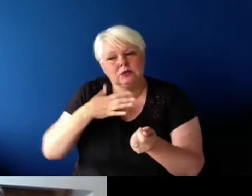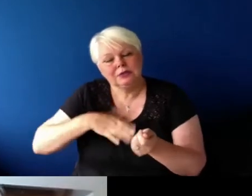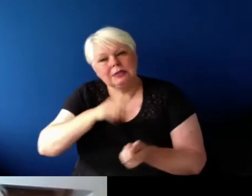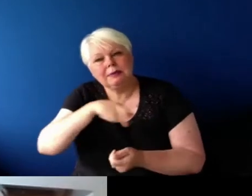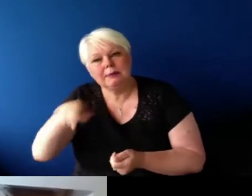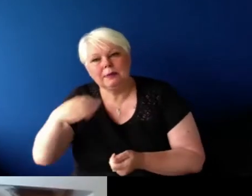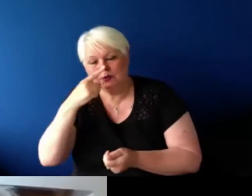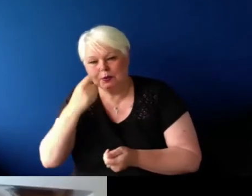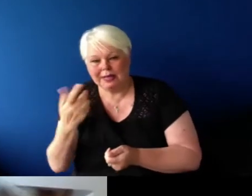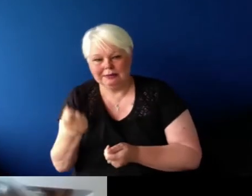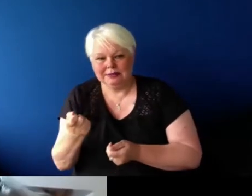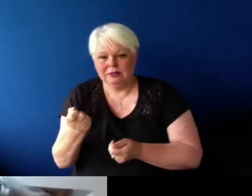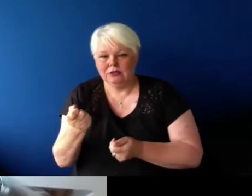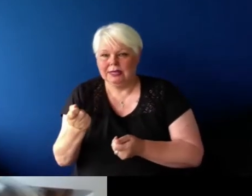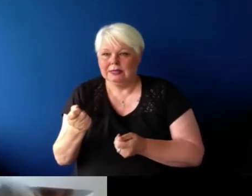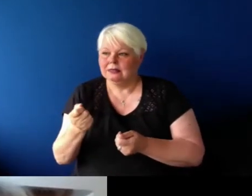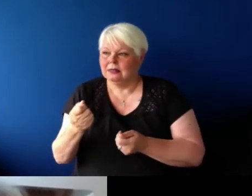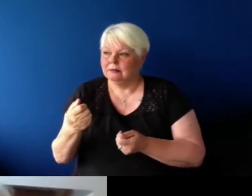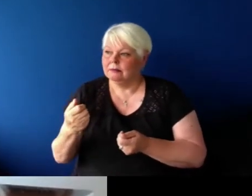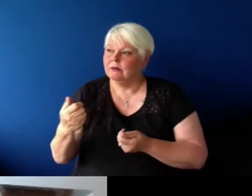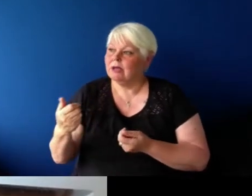can hold the space safely